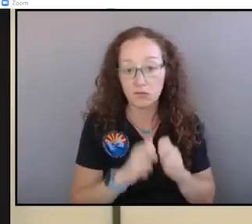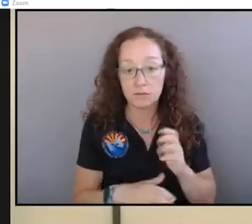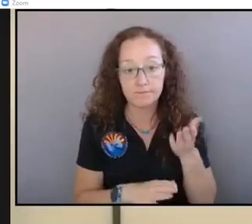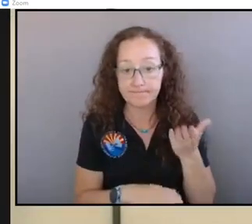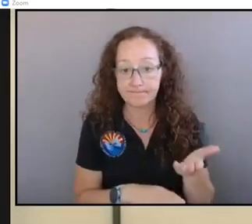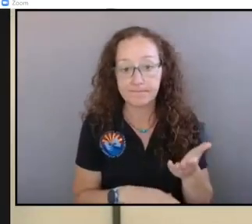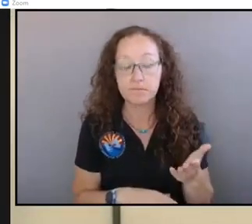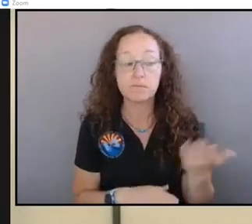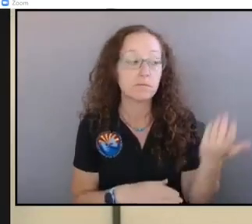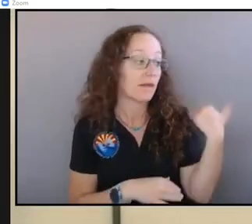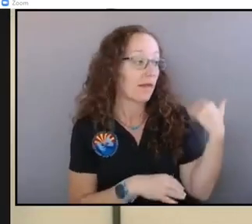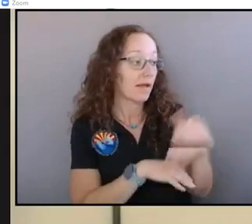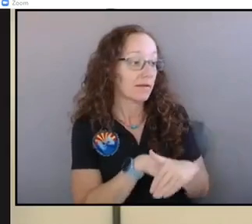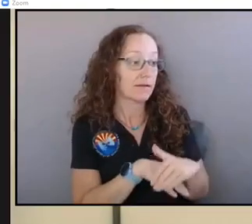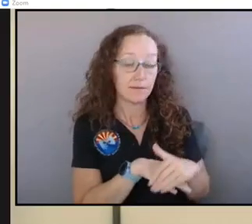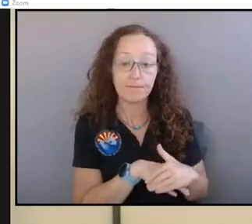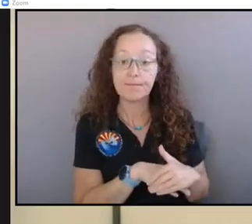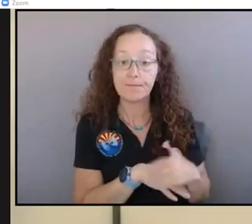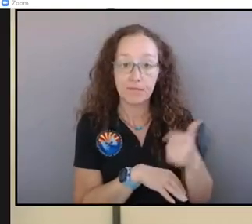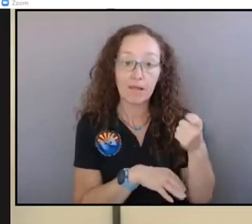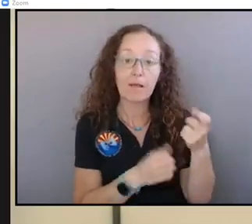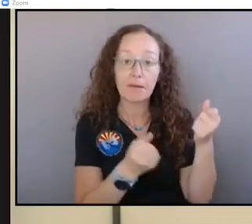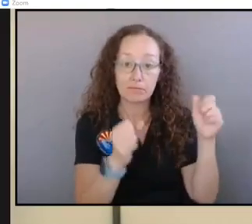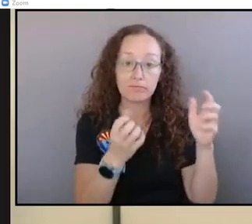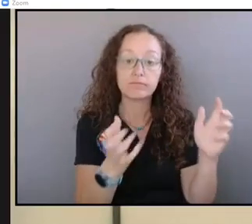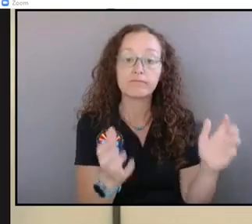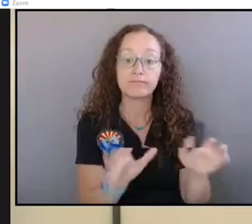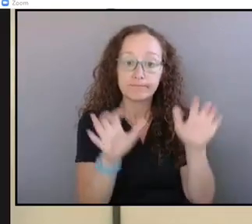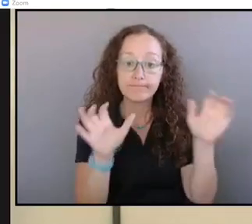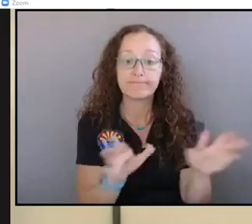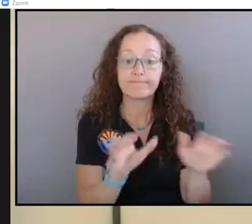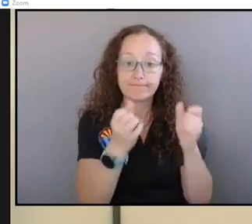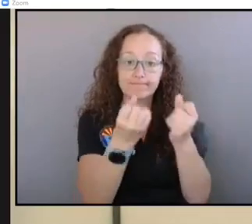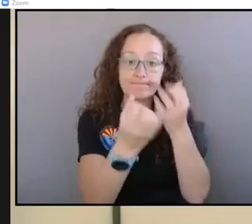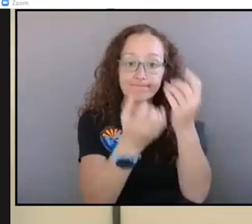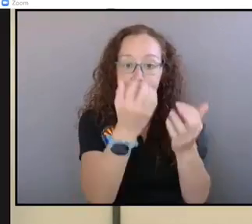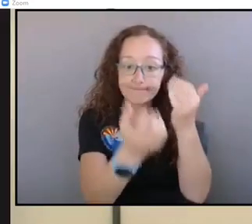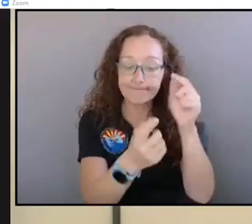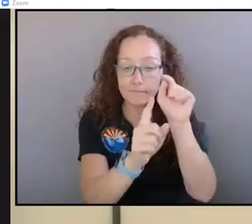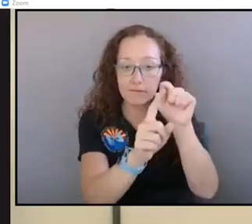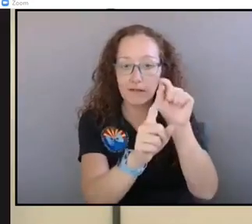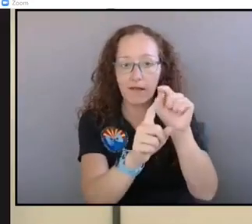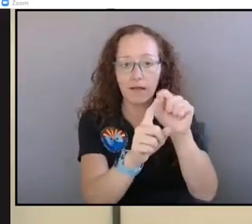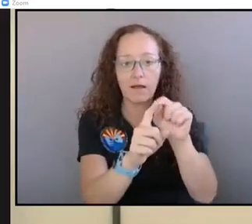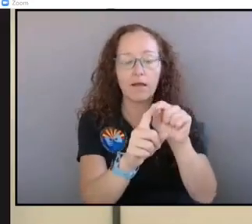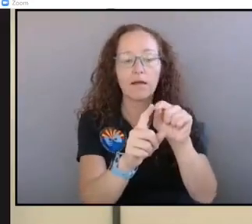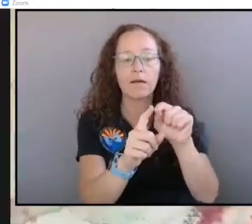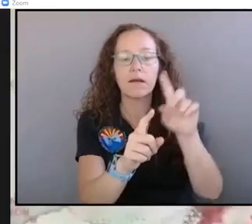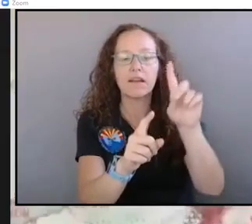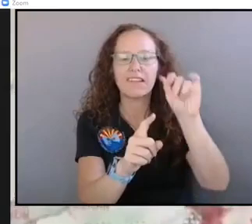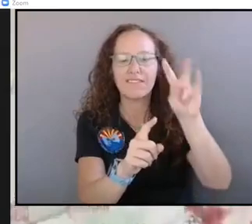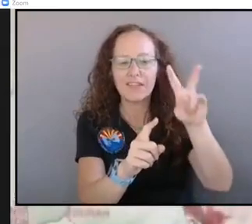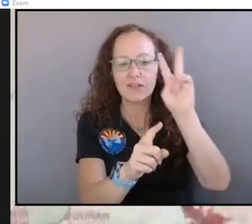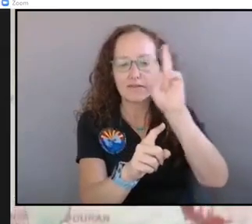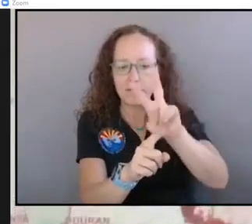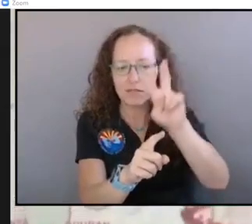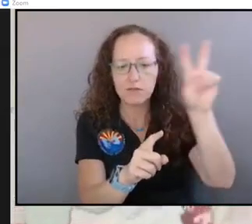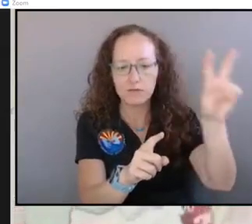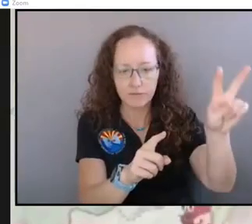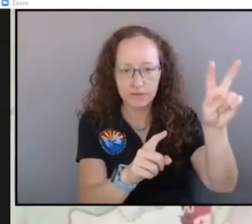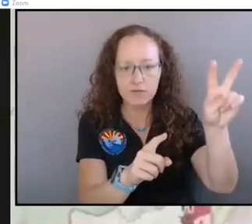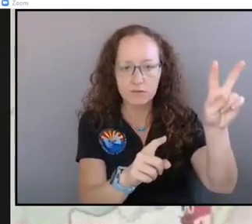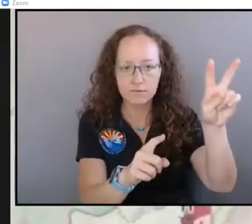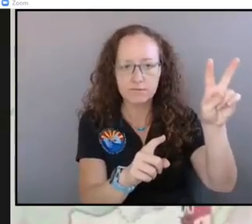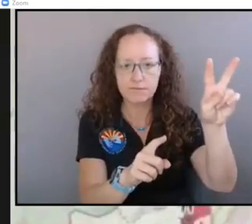Last night, there was a little bit of activity up here in the top end of Division Victor. There was a